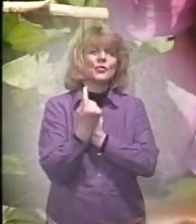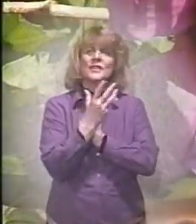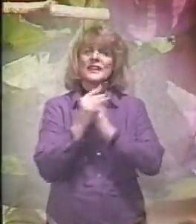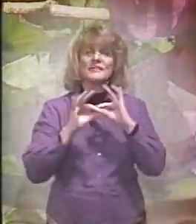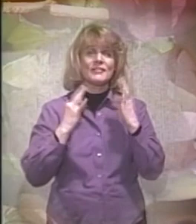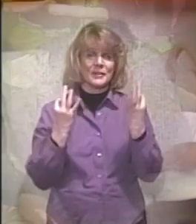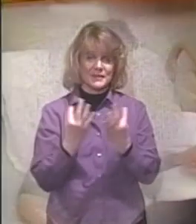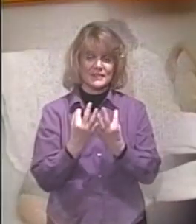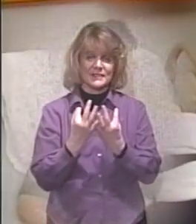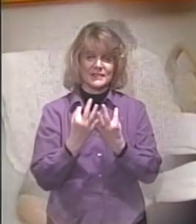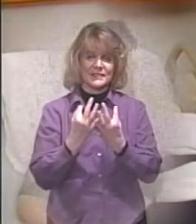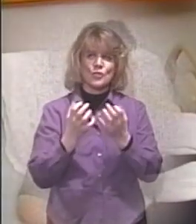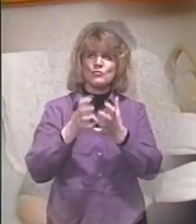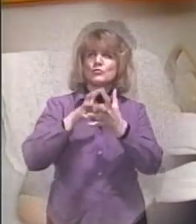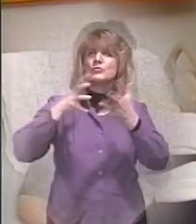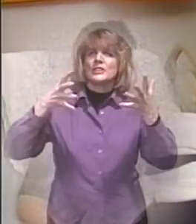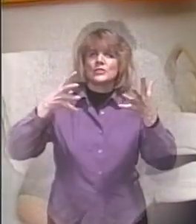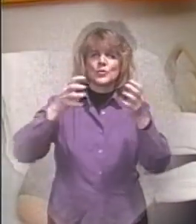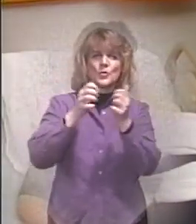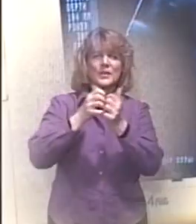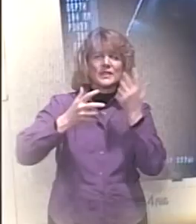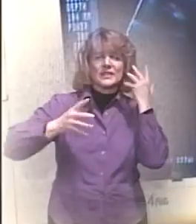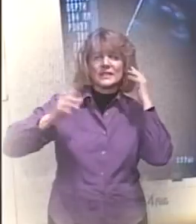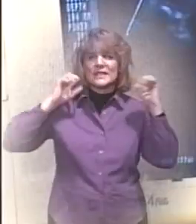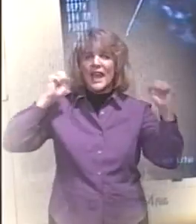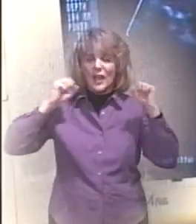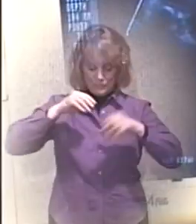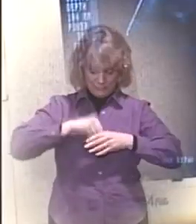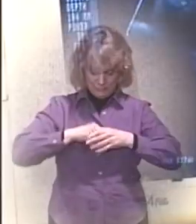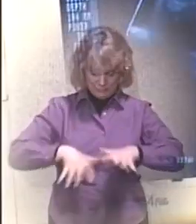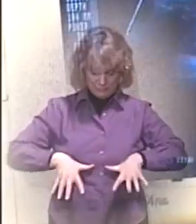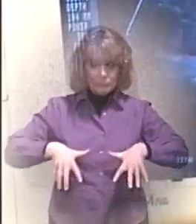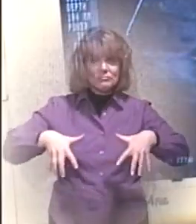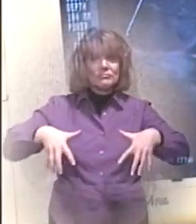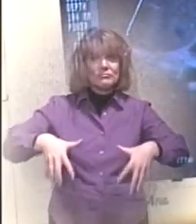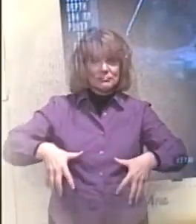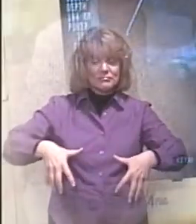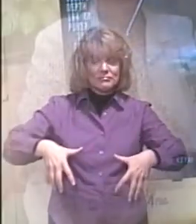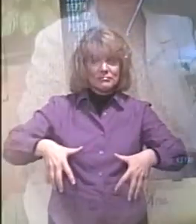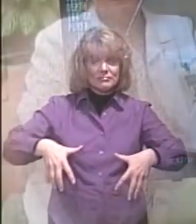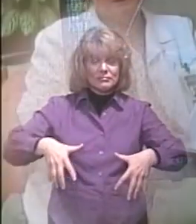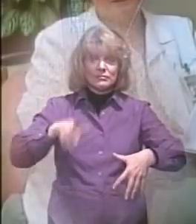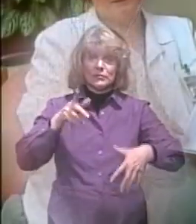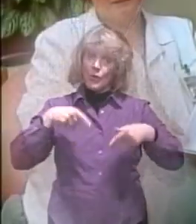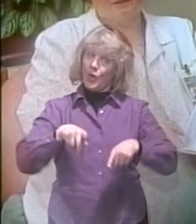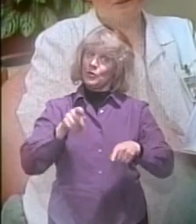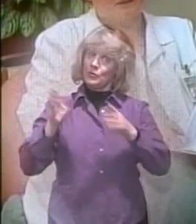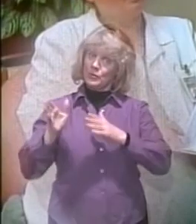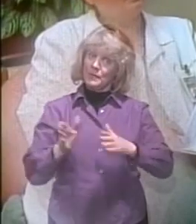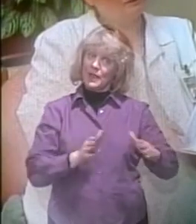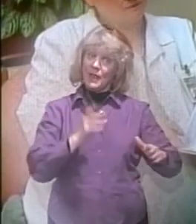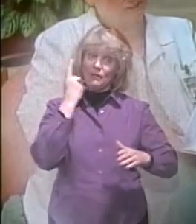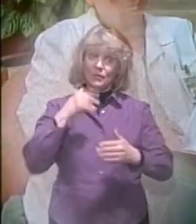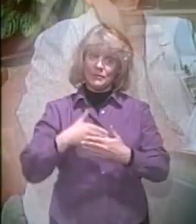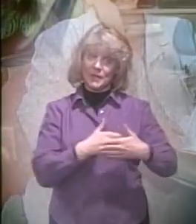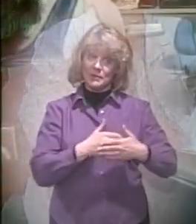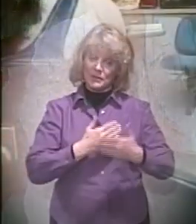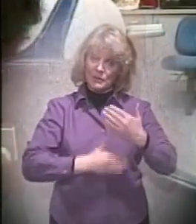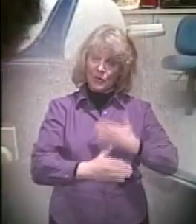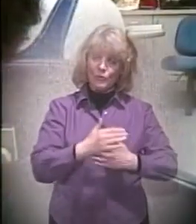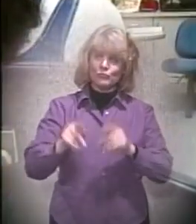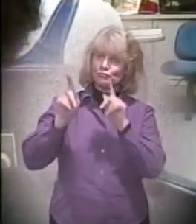sound. As you prepare for the birth of your baby, or babies if you're having a multiple birth, prenatal care